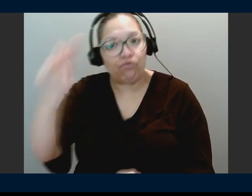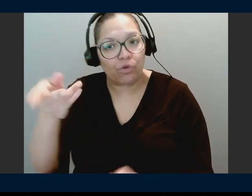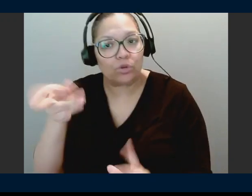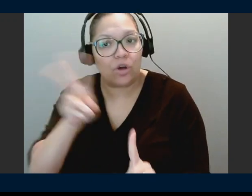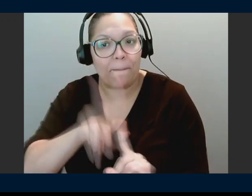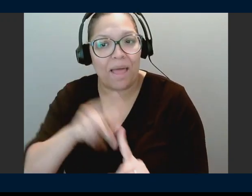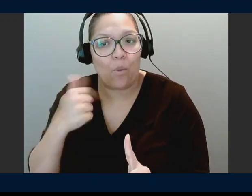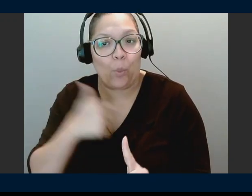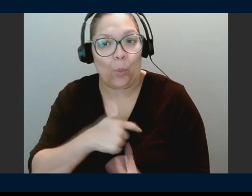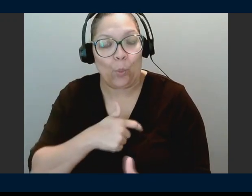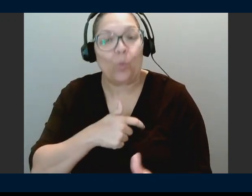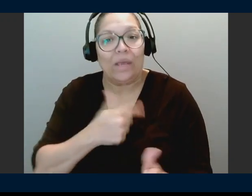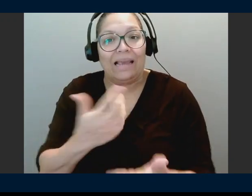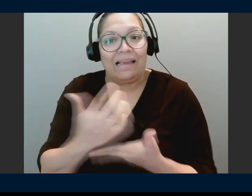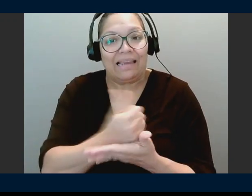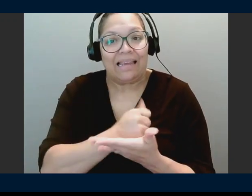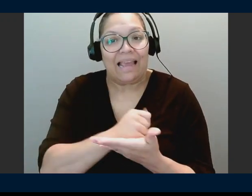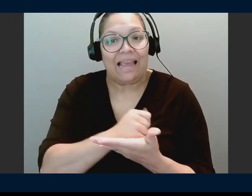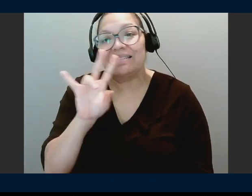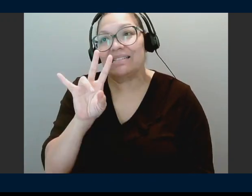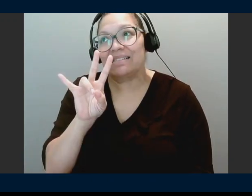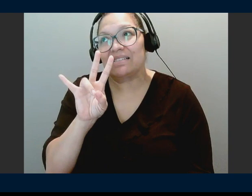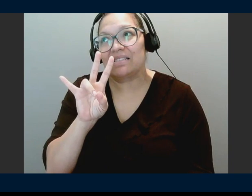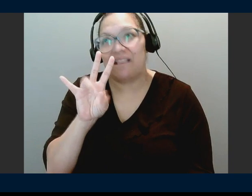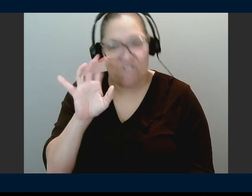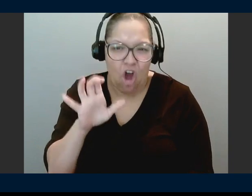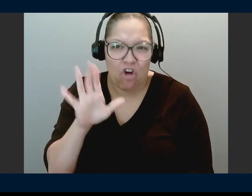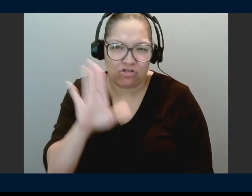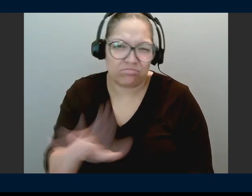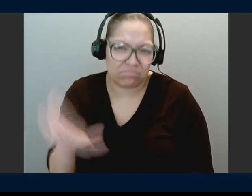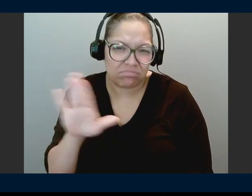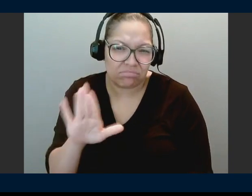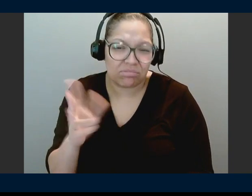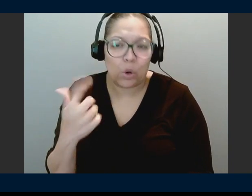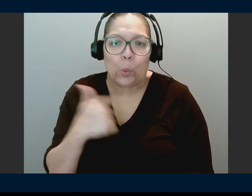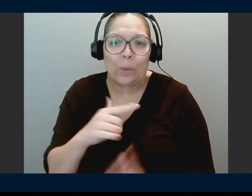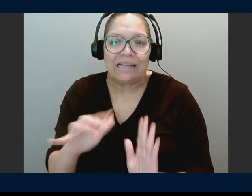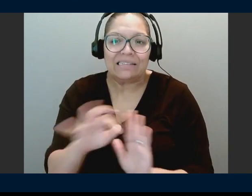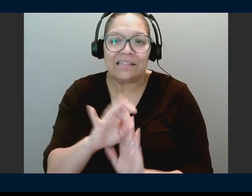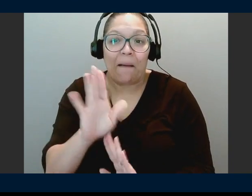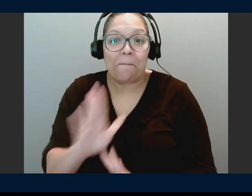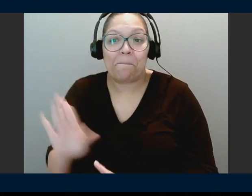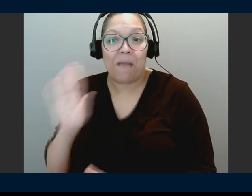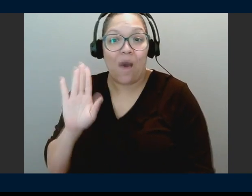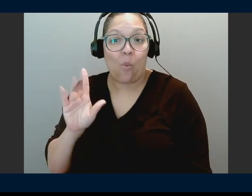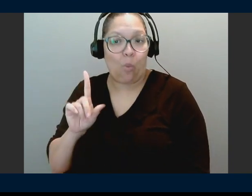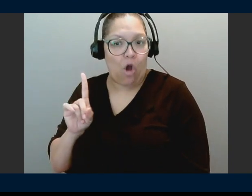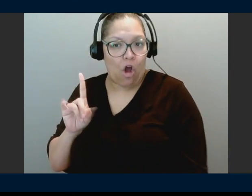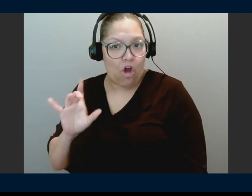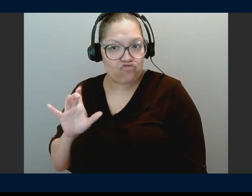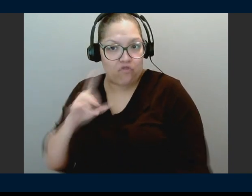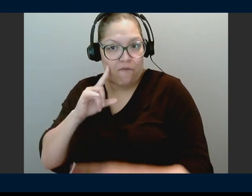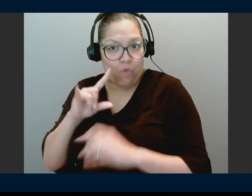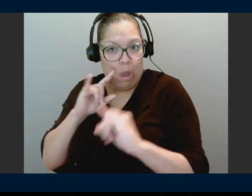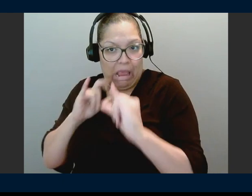700 applications. Of those, we select about 100 for an interview.